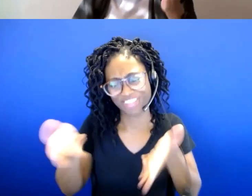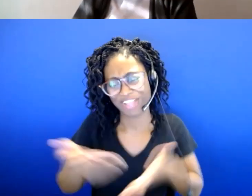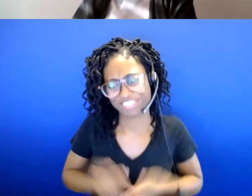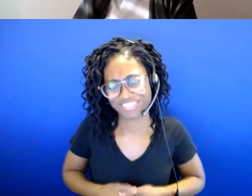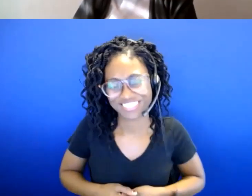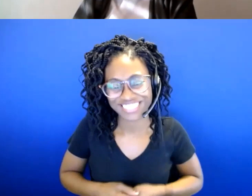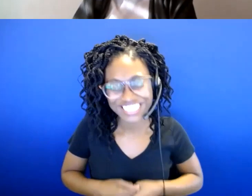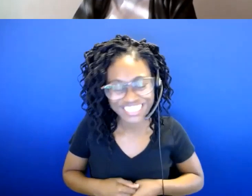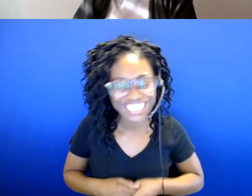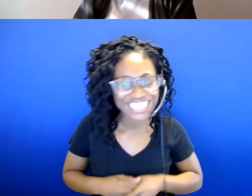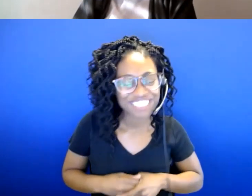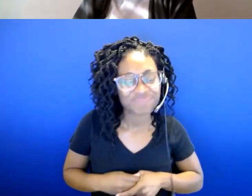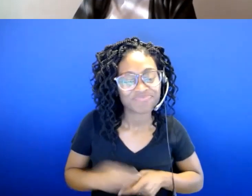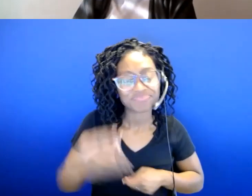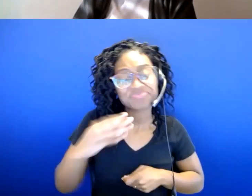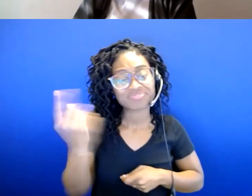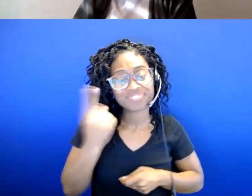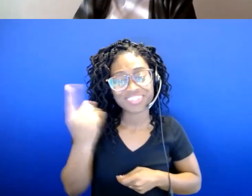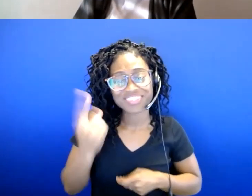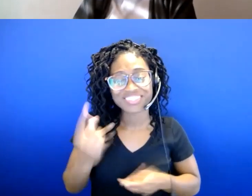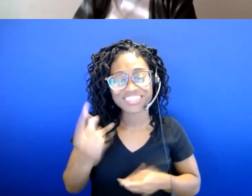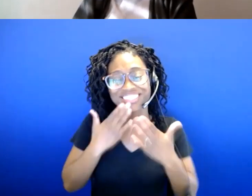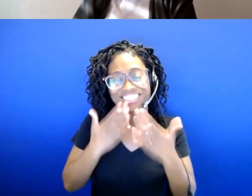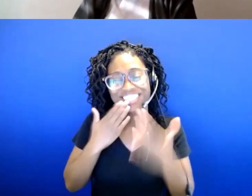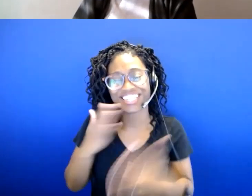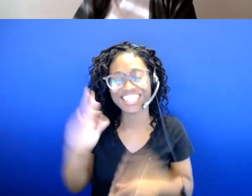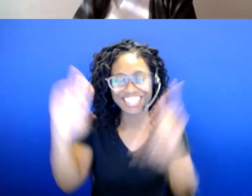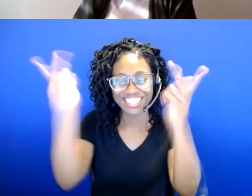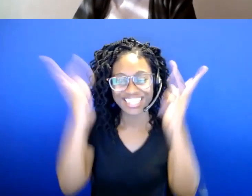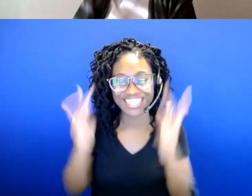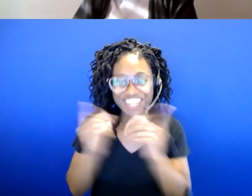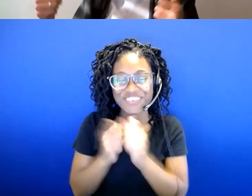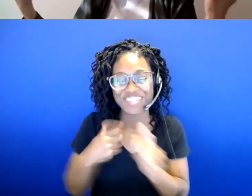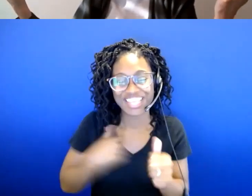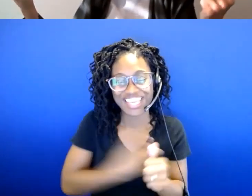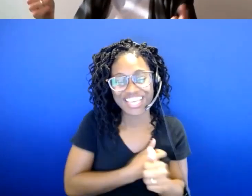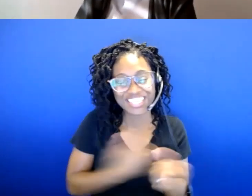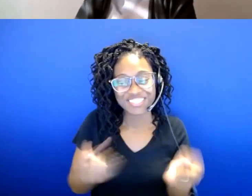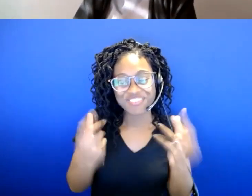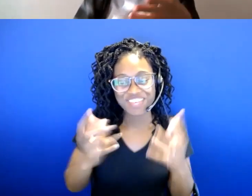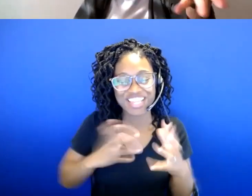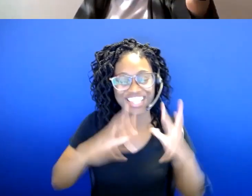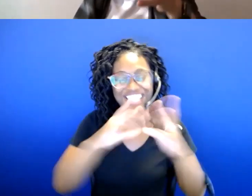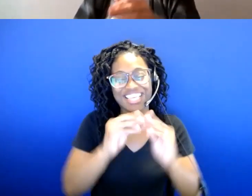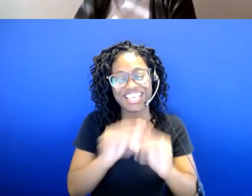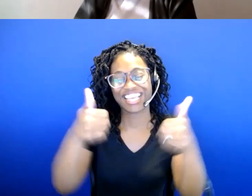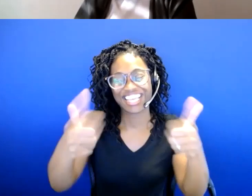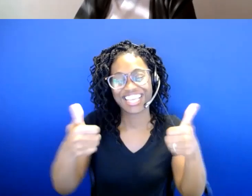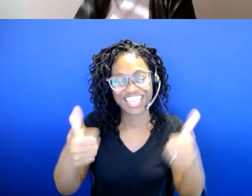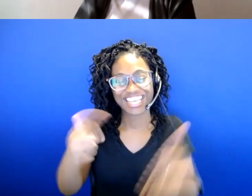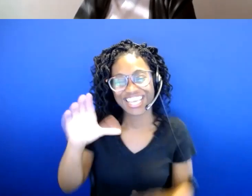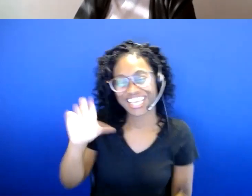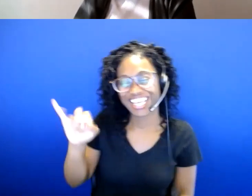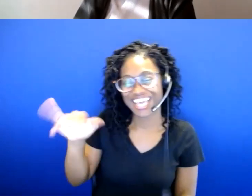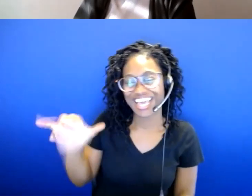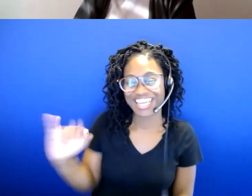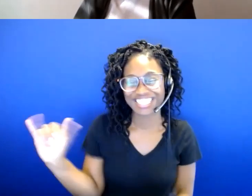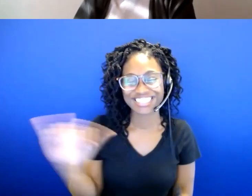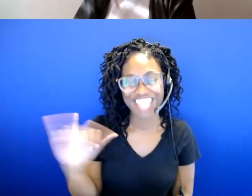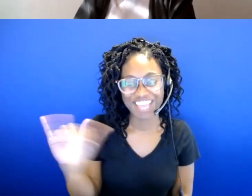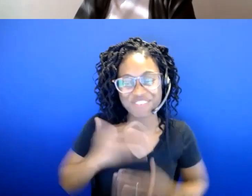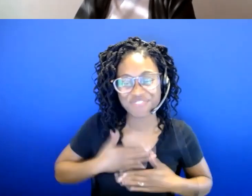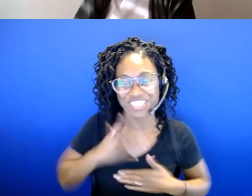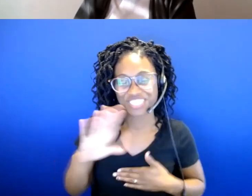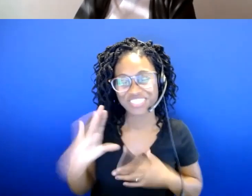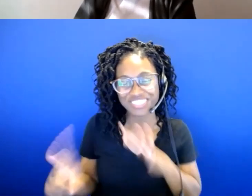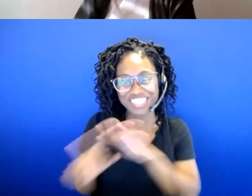want to thank Karbowski, who's with us for so many of these sessions. Great job, Connie. We really appreciated your presence